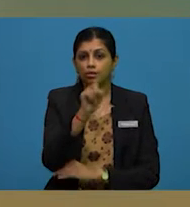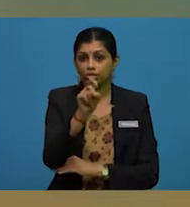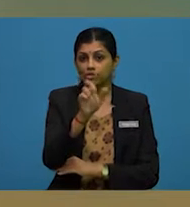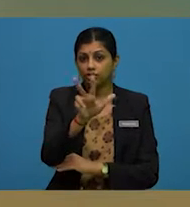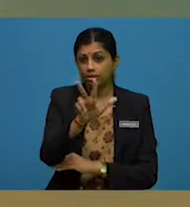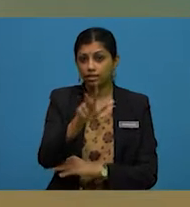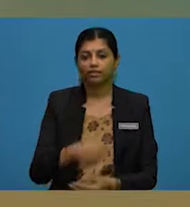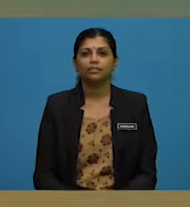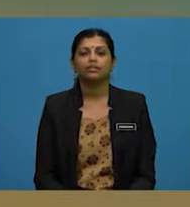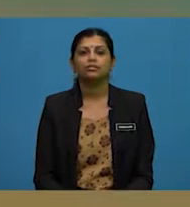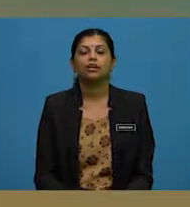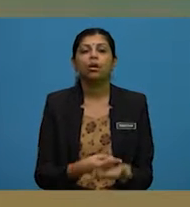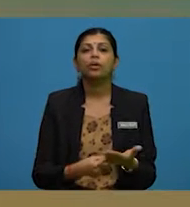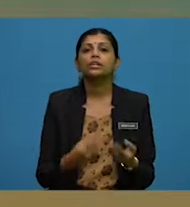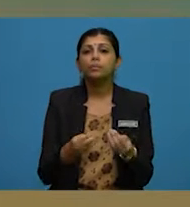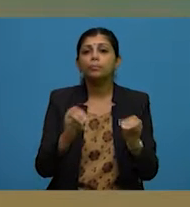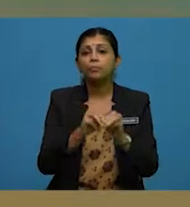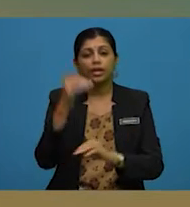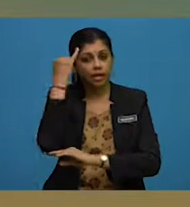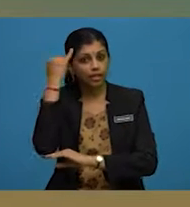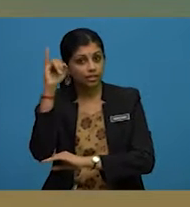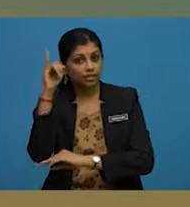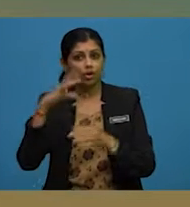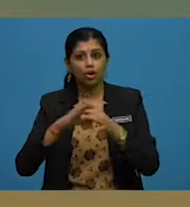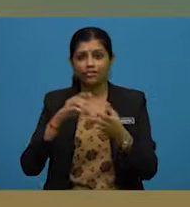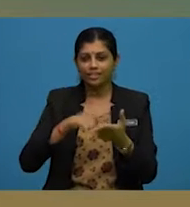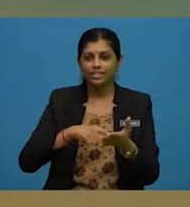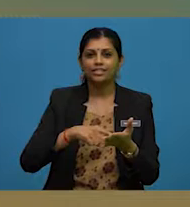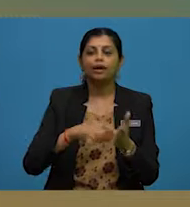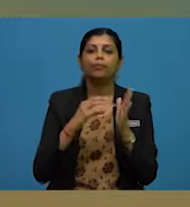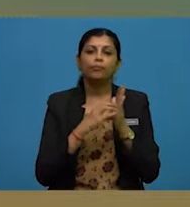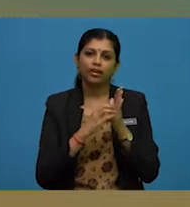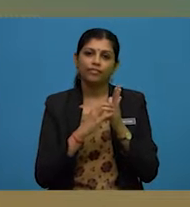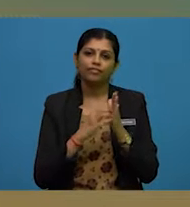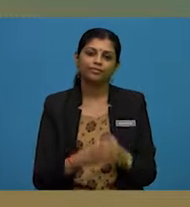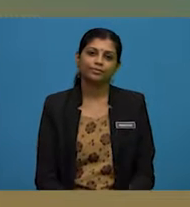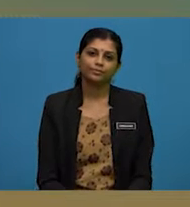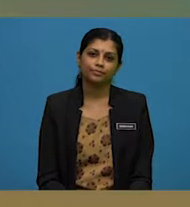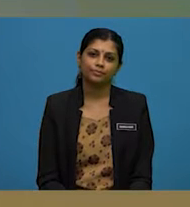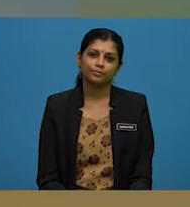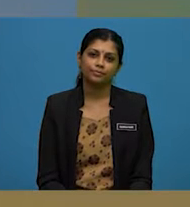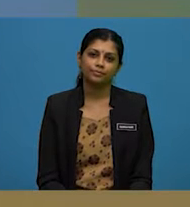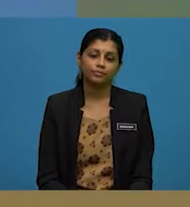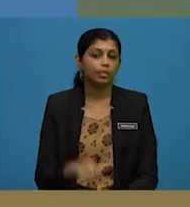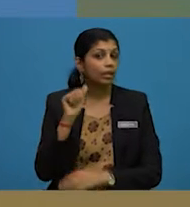Question 3. What is the main idea of this paragraph?